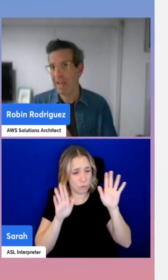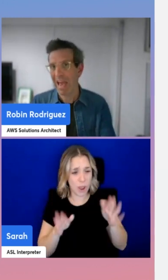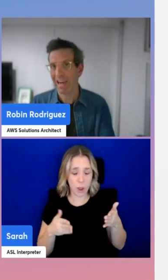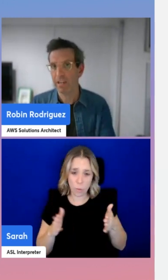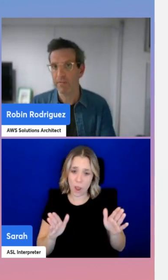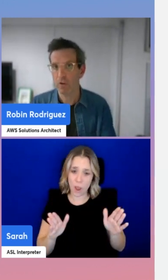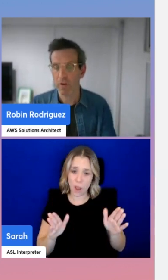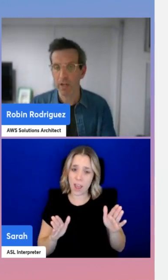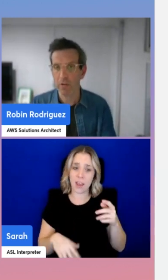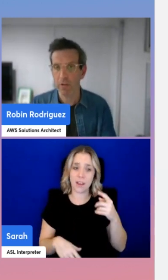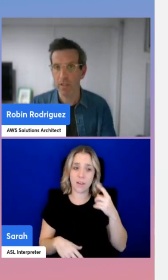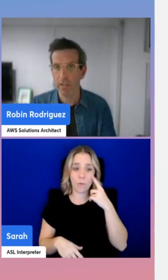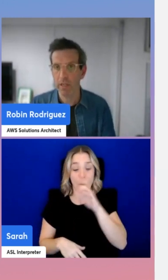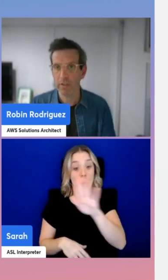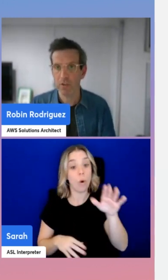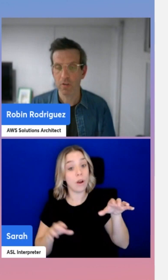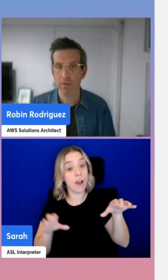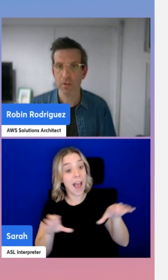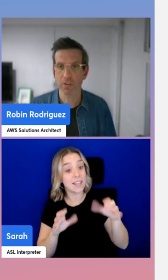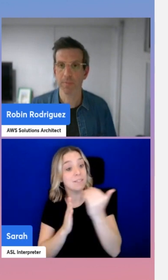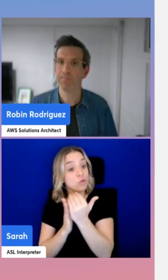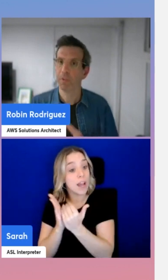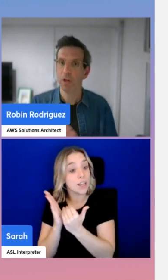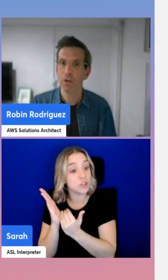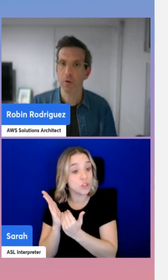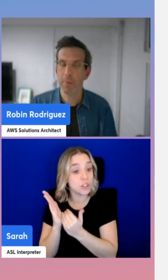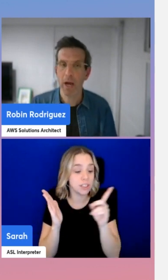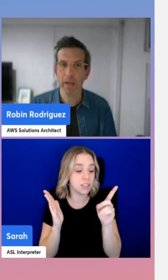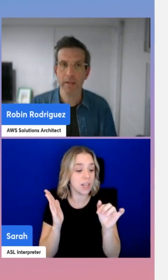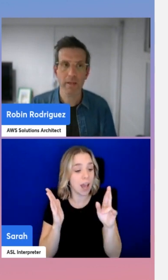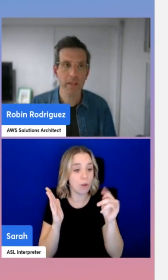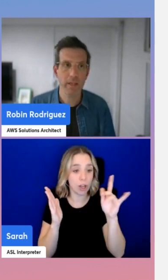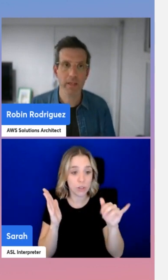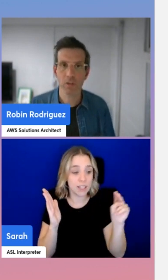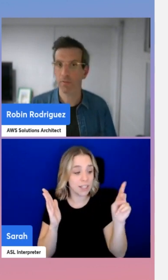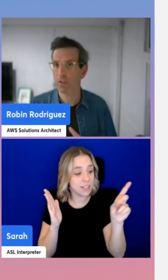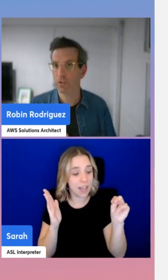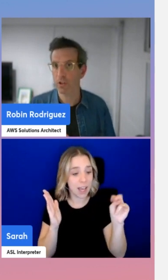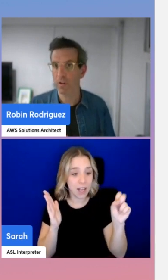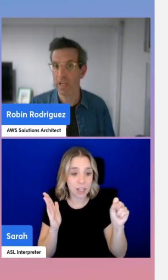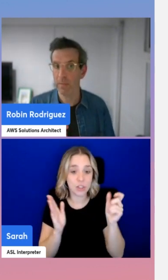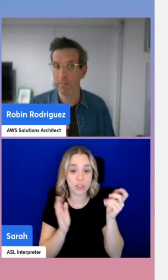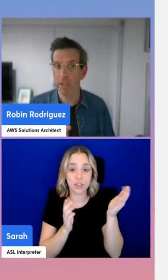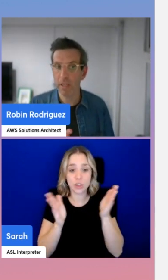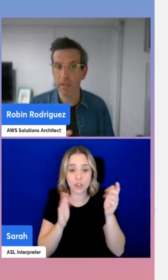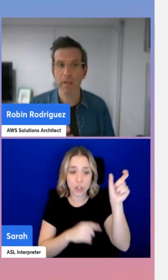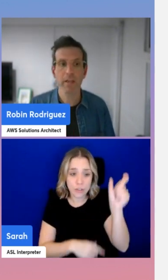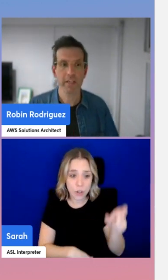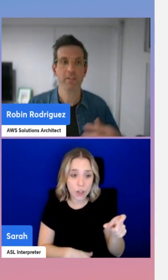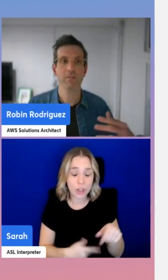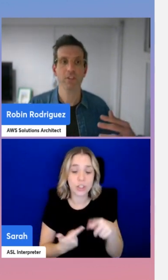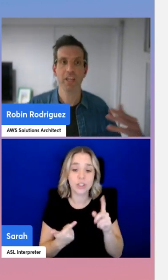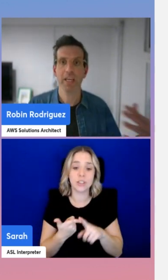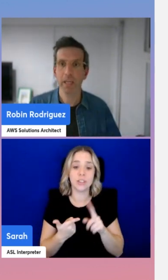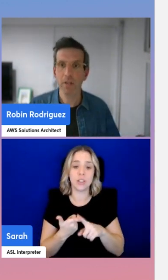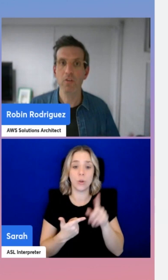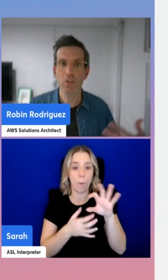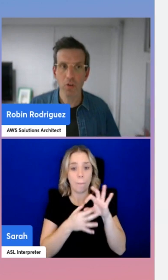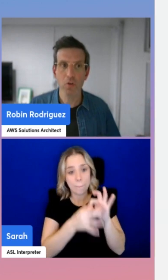your Active Directory DNS servers, your bind DNS servers, your named DNS